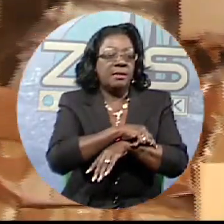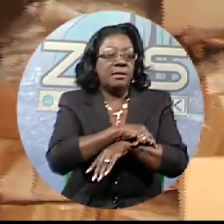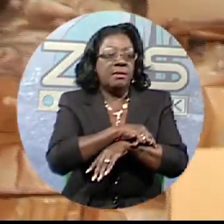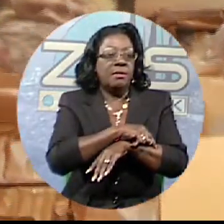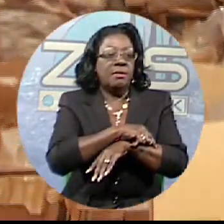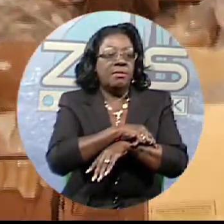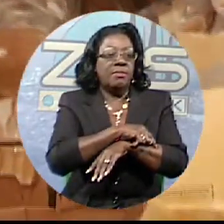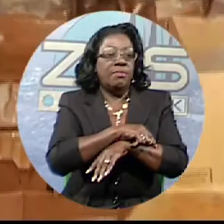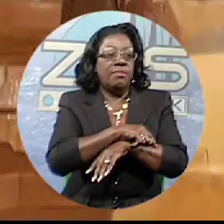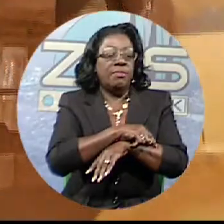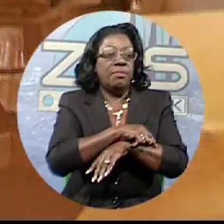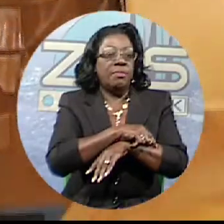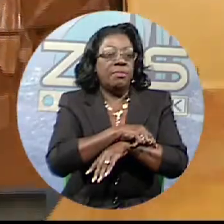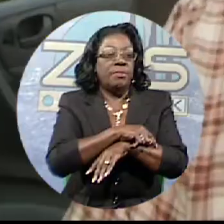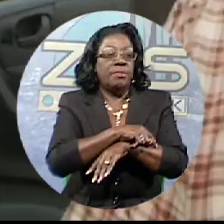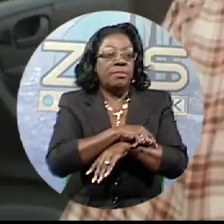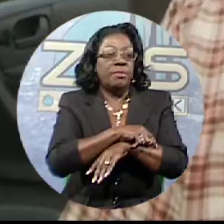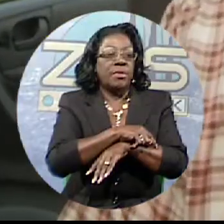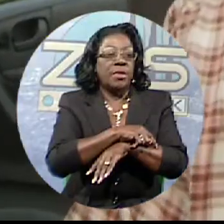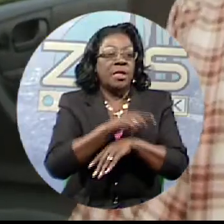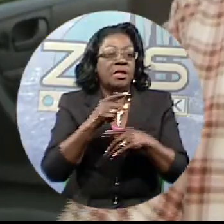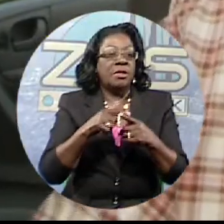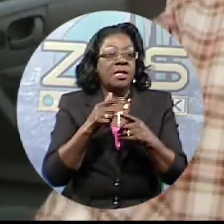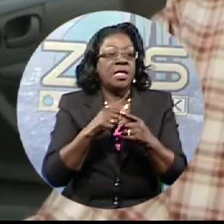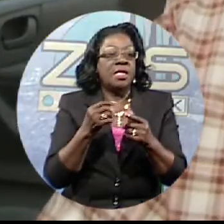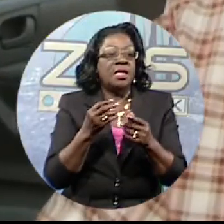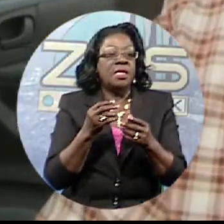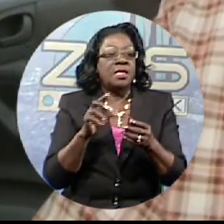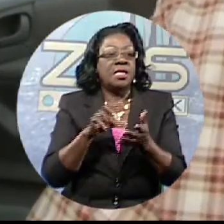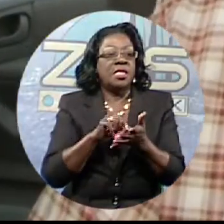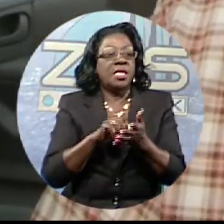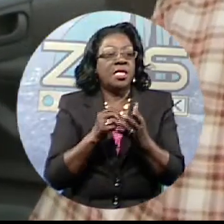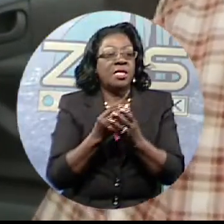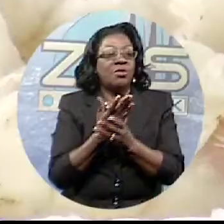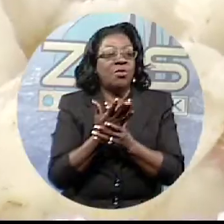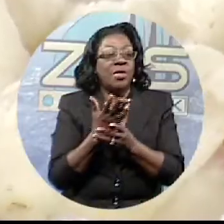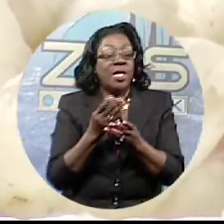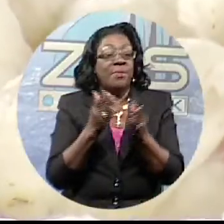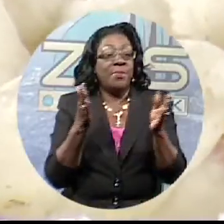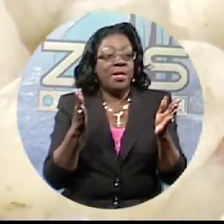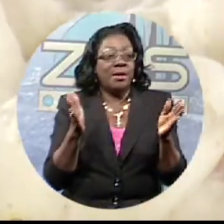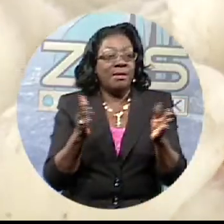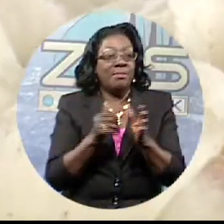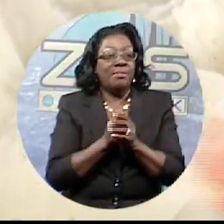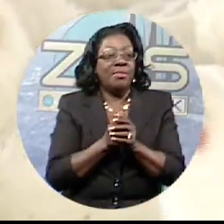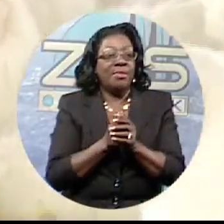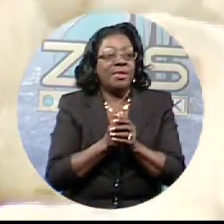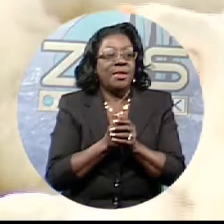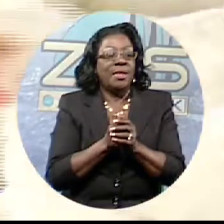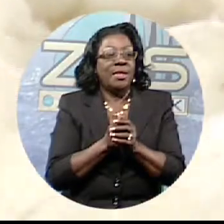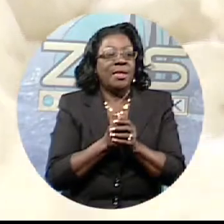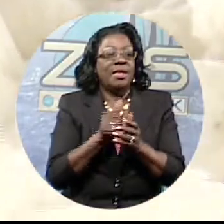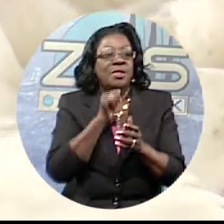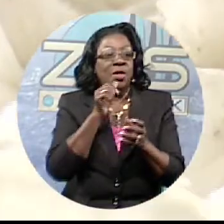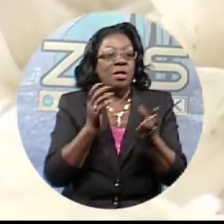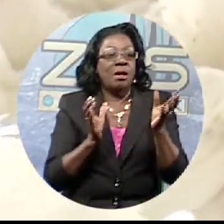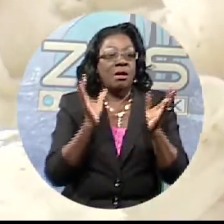are full, we don't have anywhere to put it. So then the chickens just grow and get bigger, which then they're not a good